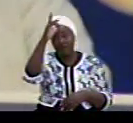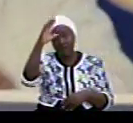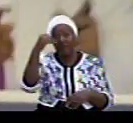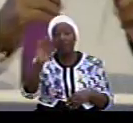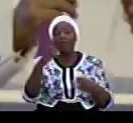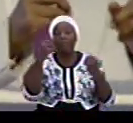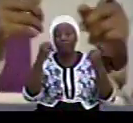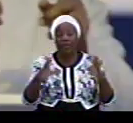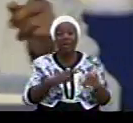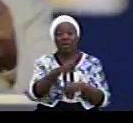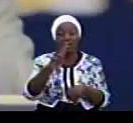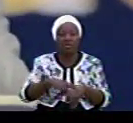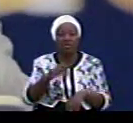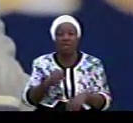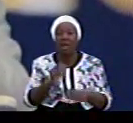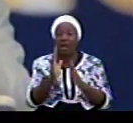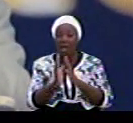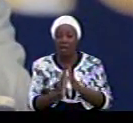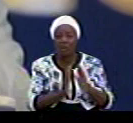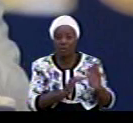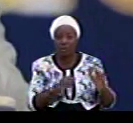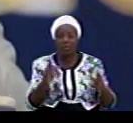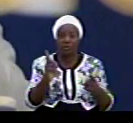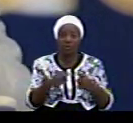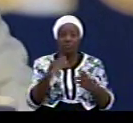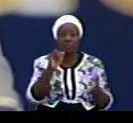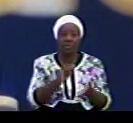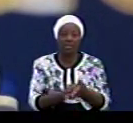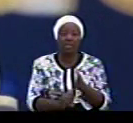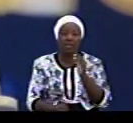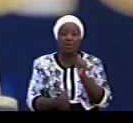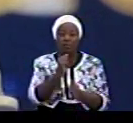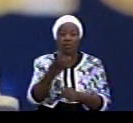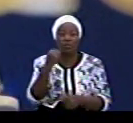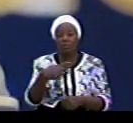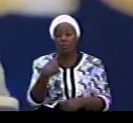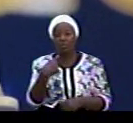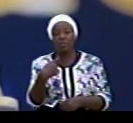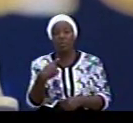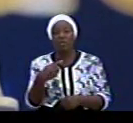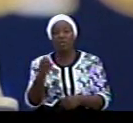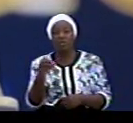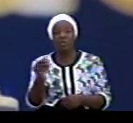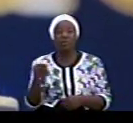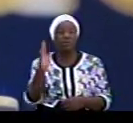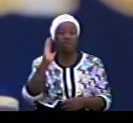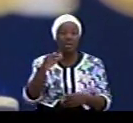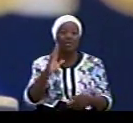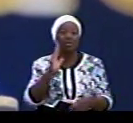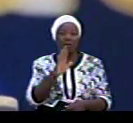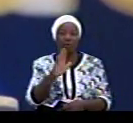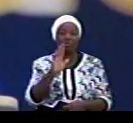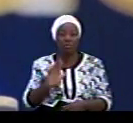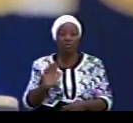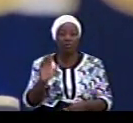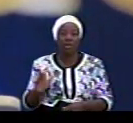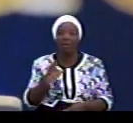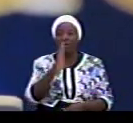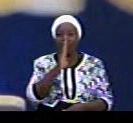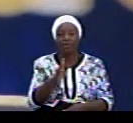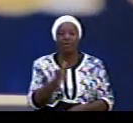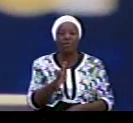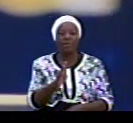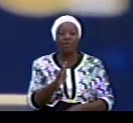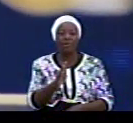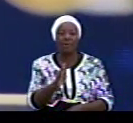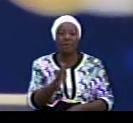nations, according to that which was spoken, so shall thy seed be. And now